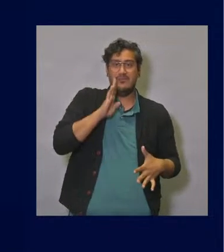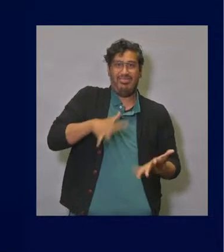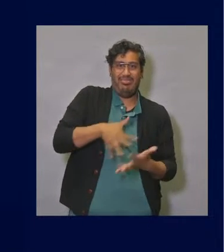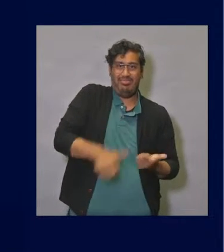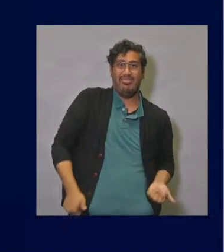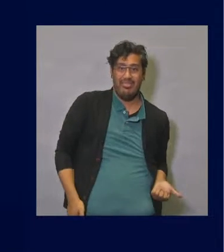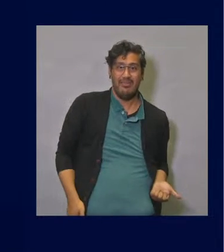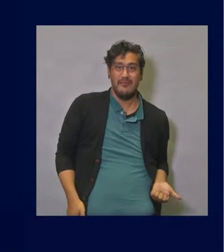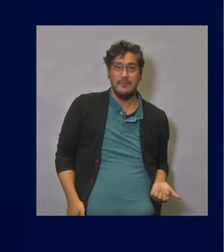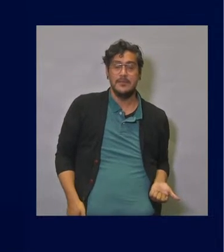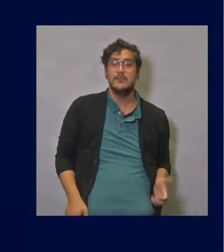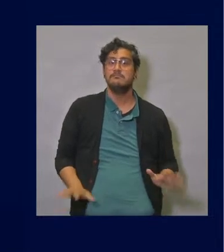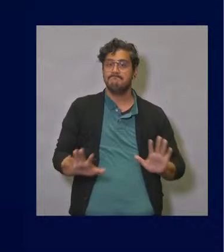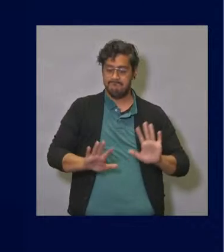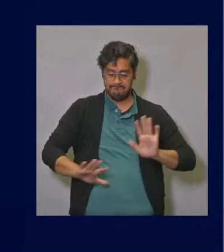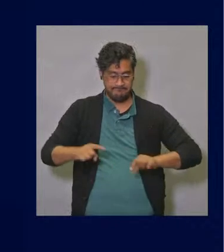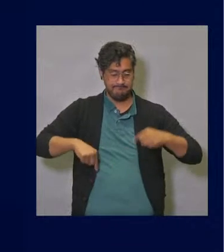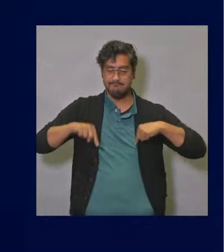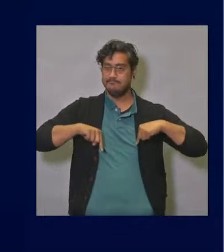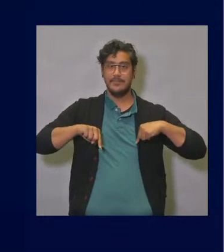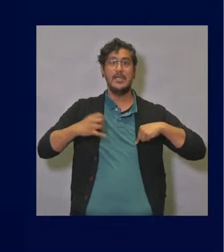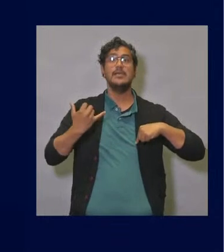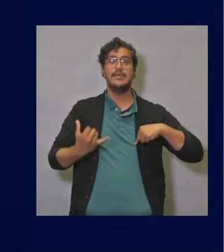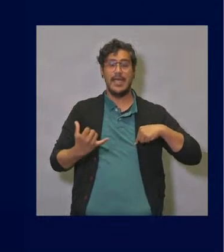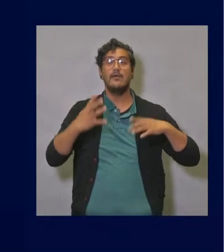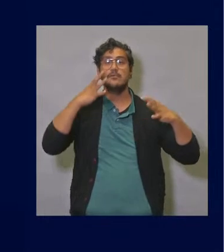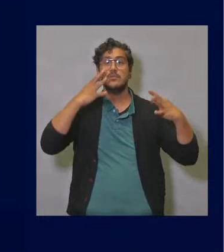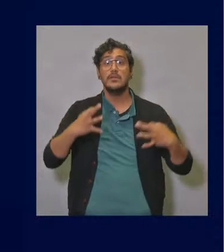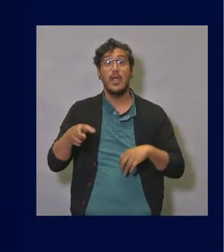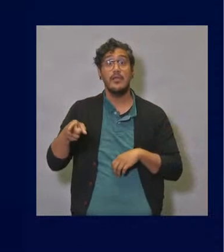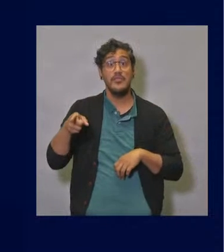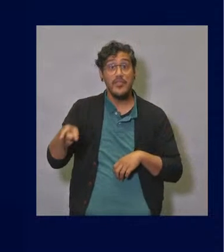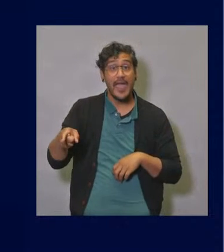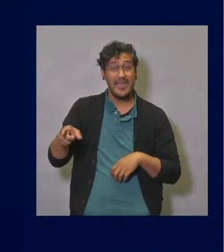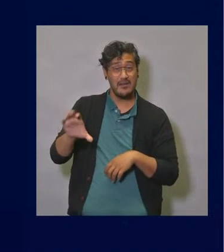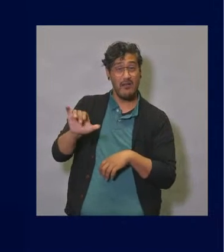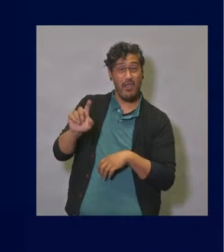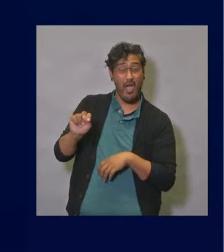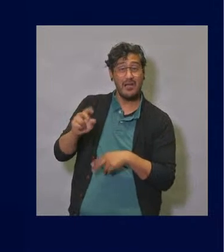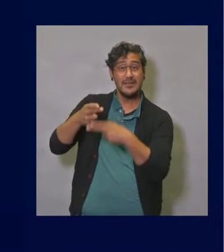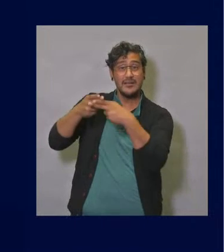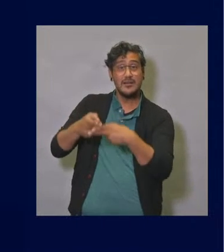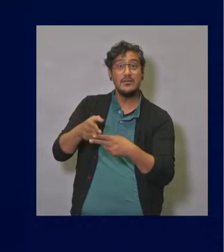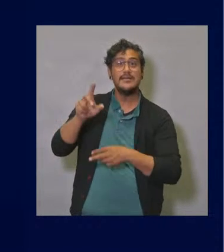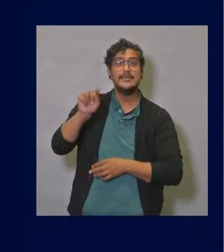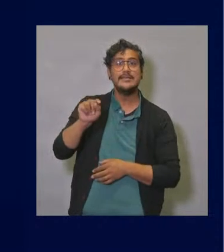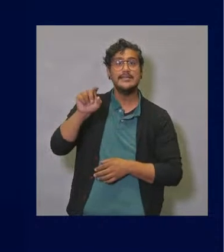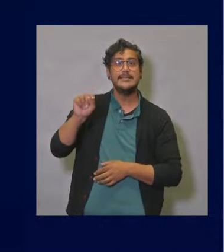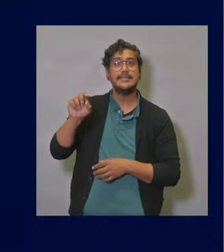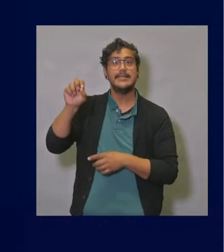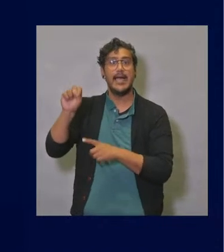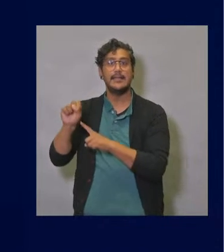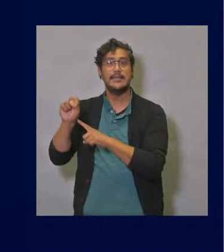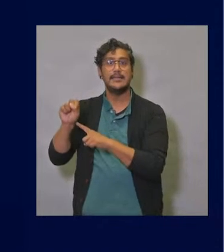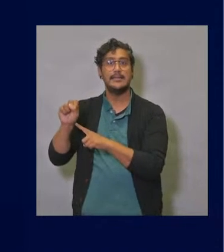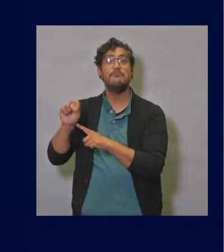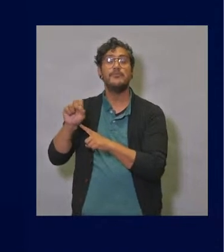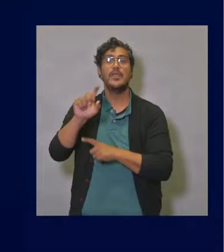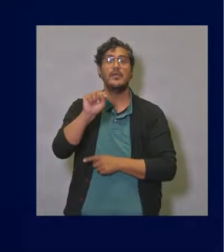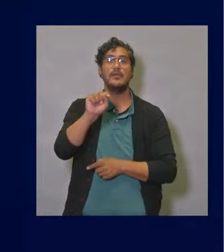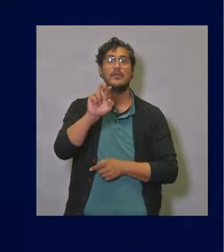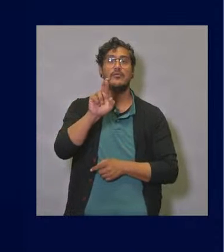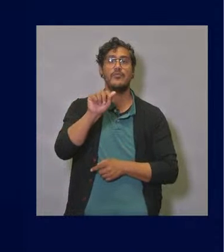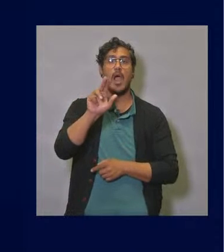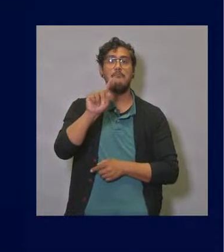abbreviation now being used to describe this particular type of clotting problem is TTS, which means thrombosis